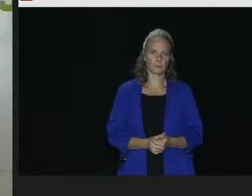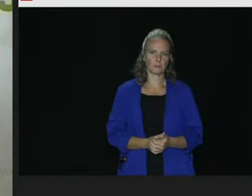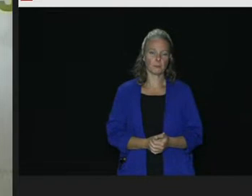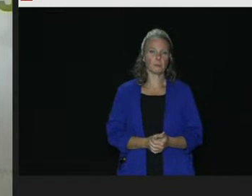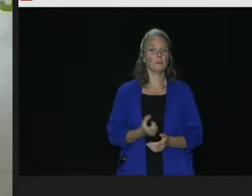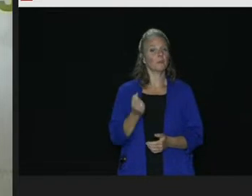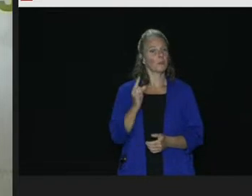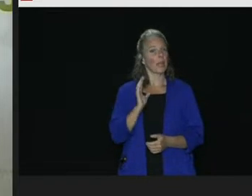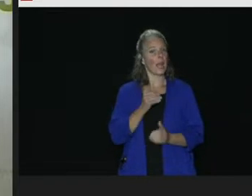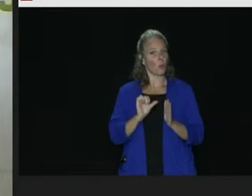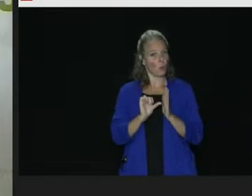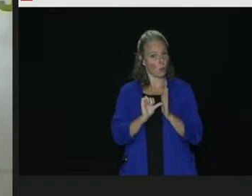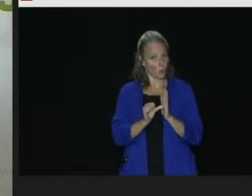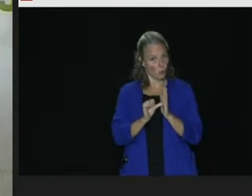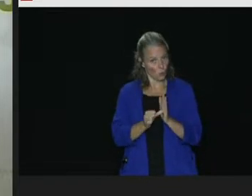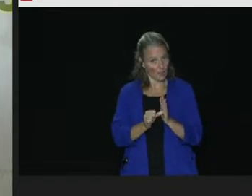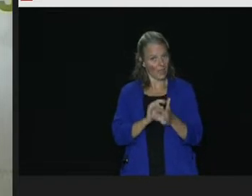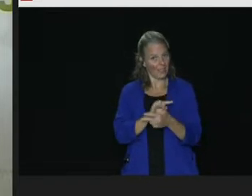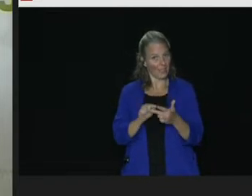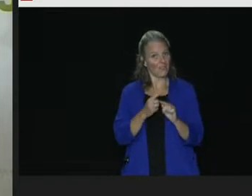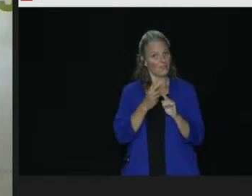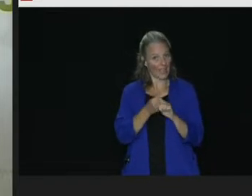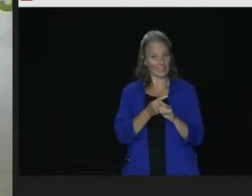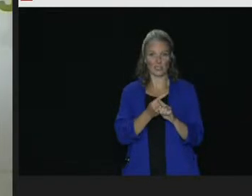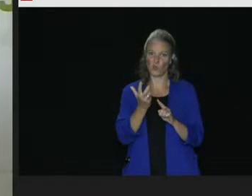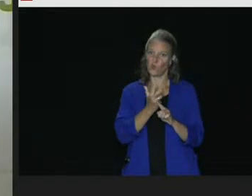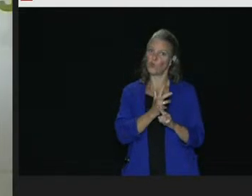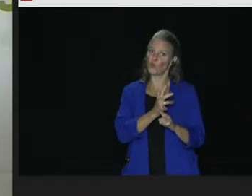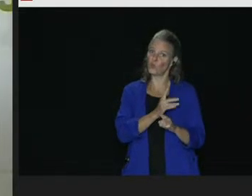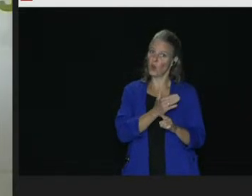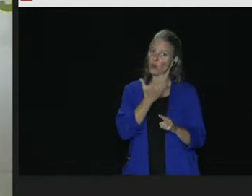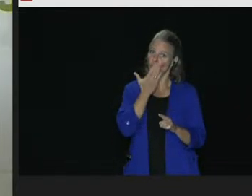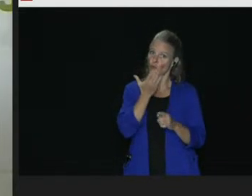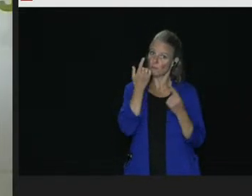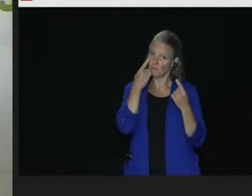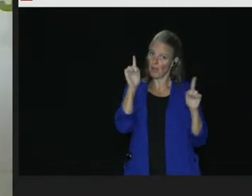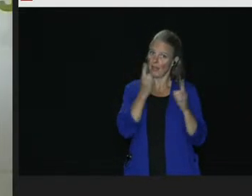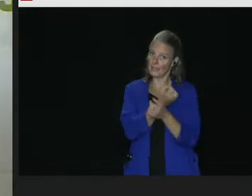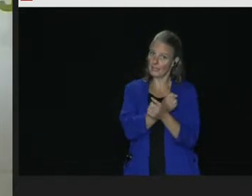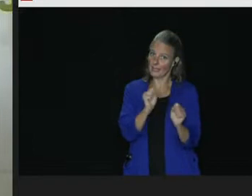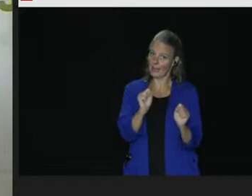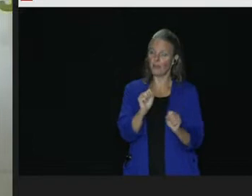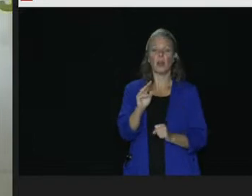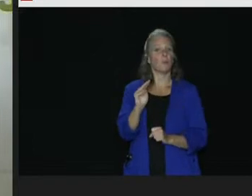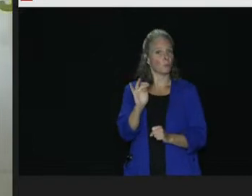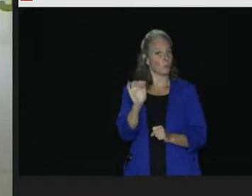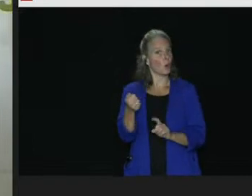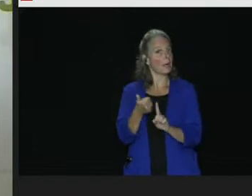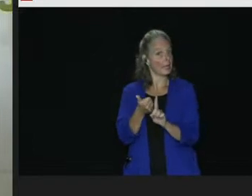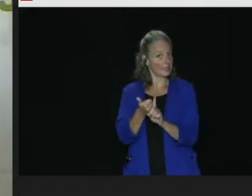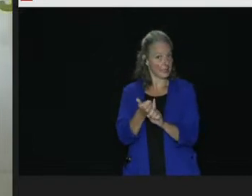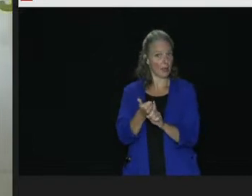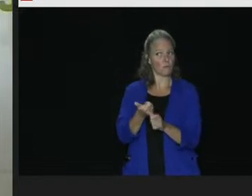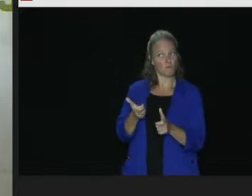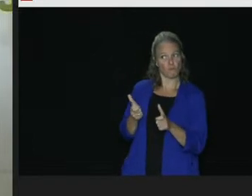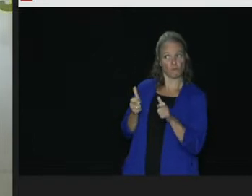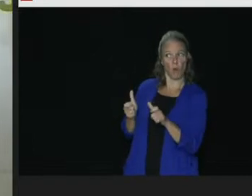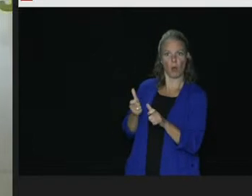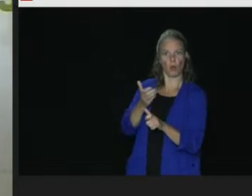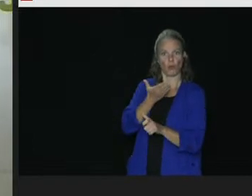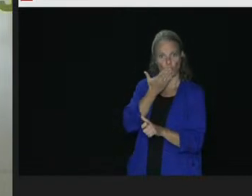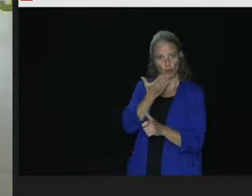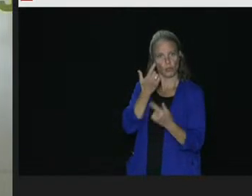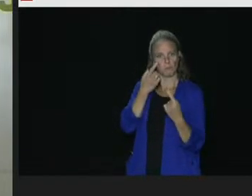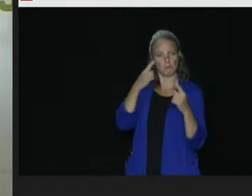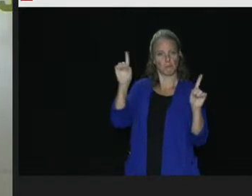some really effective vaccines. Moderna is a very effective vaccine, and in certain age groups seems to